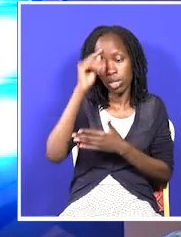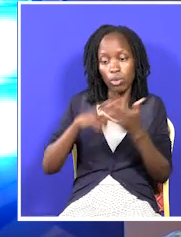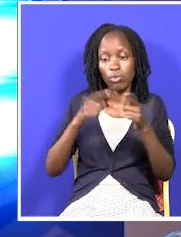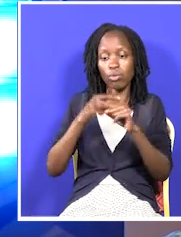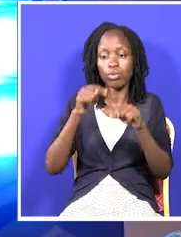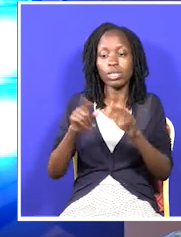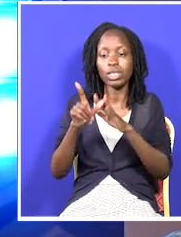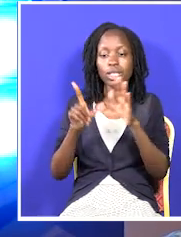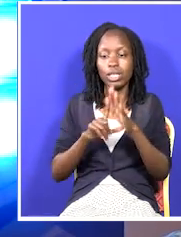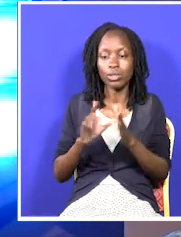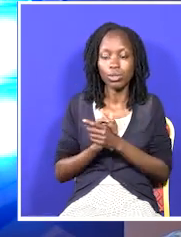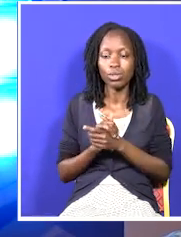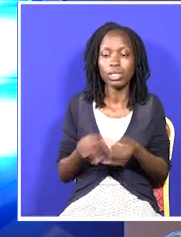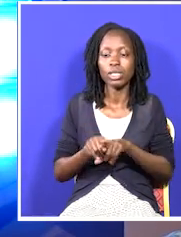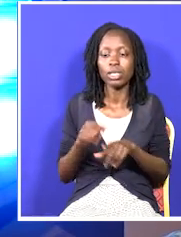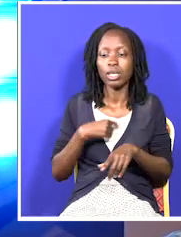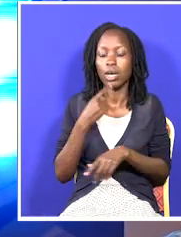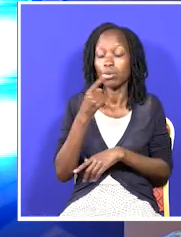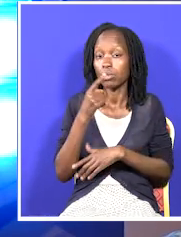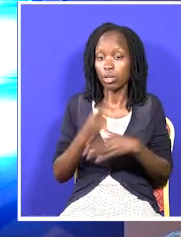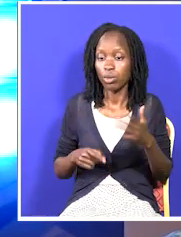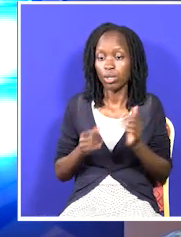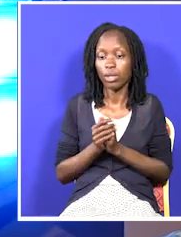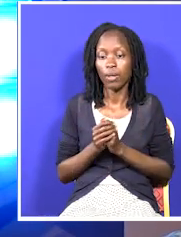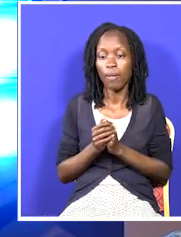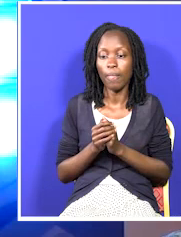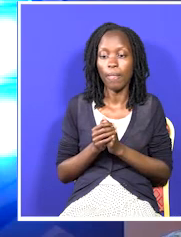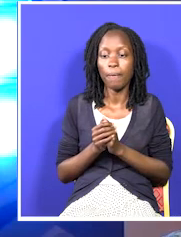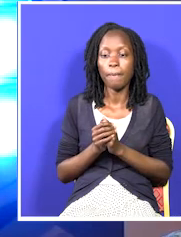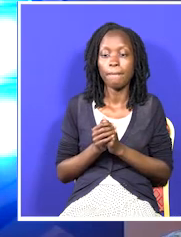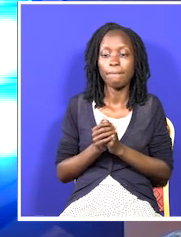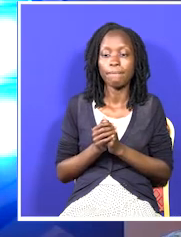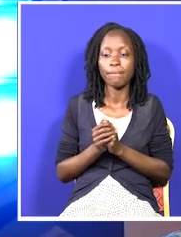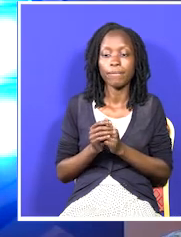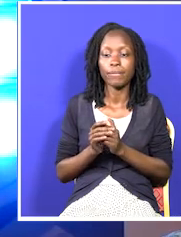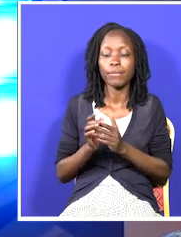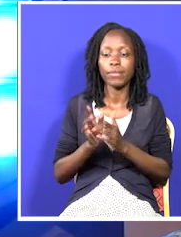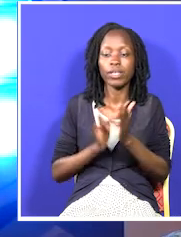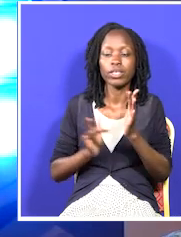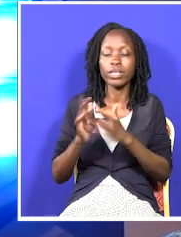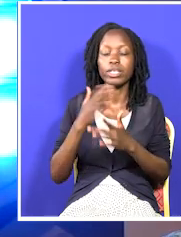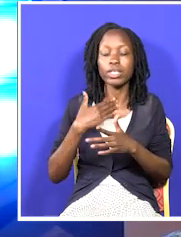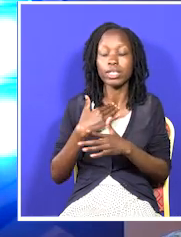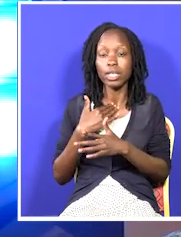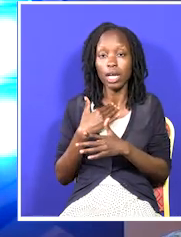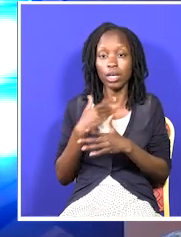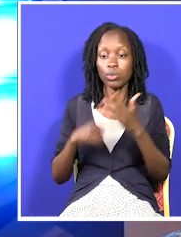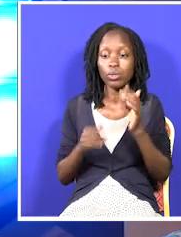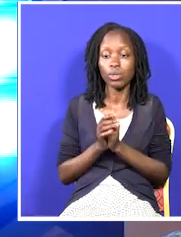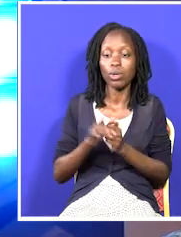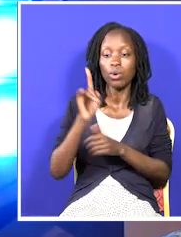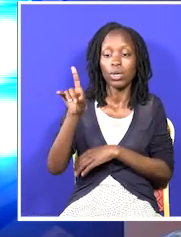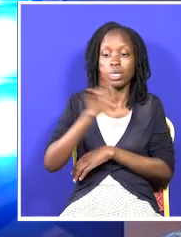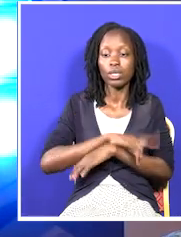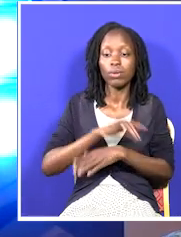lesson? I want to say this, guys, that Jesus' desire is that one day you